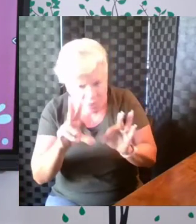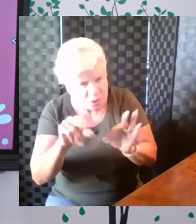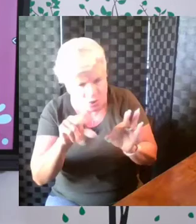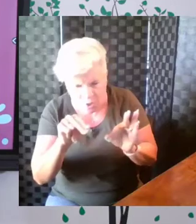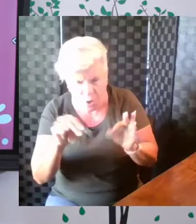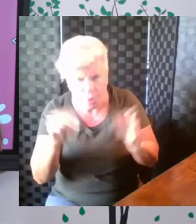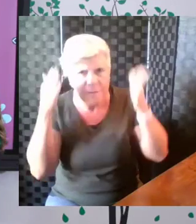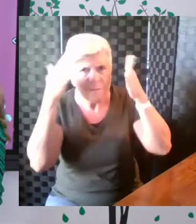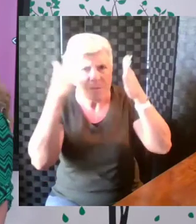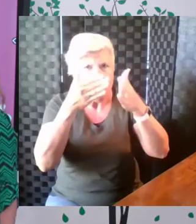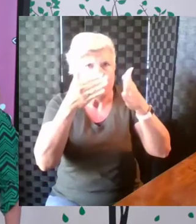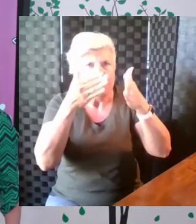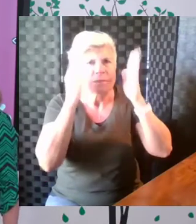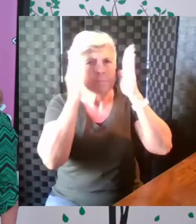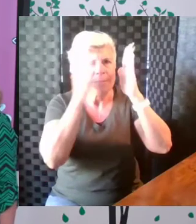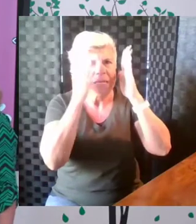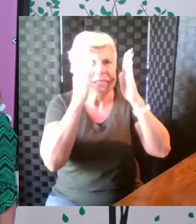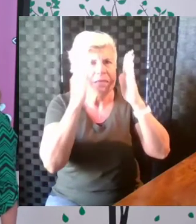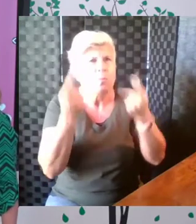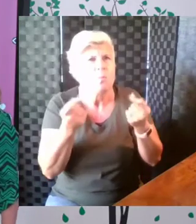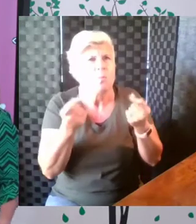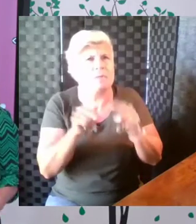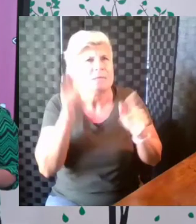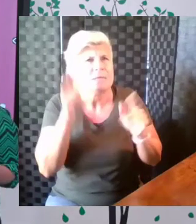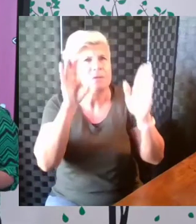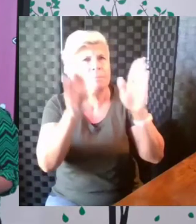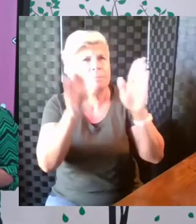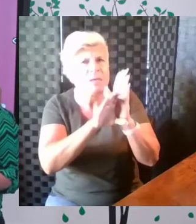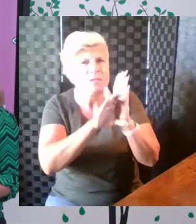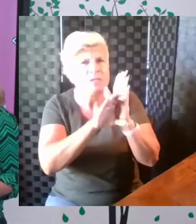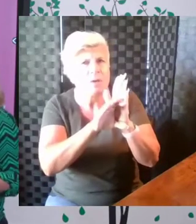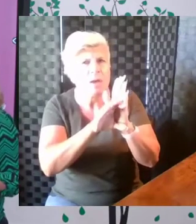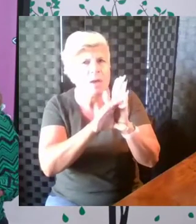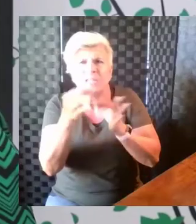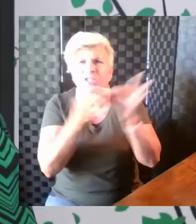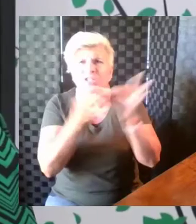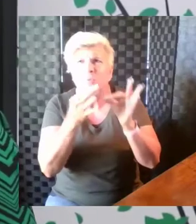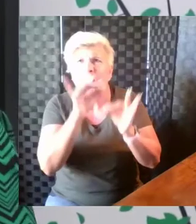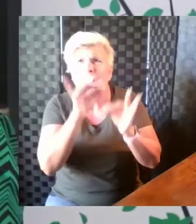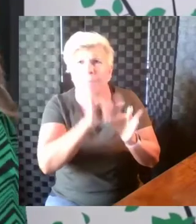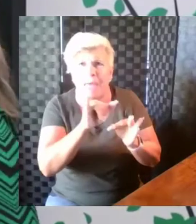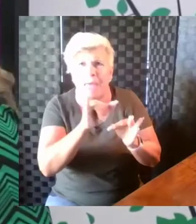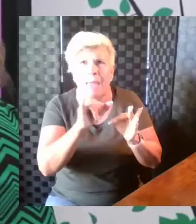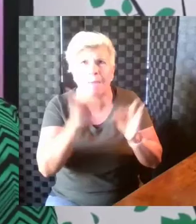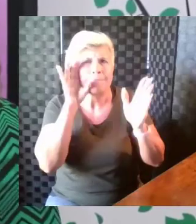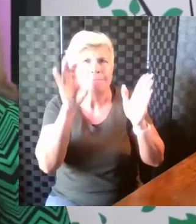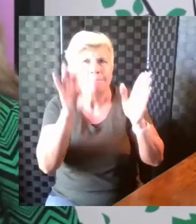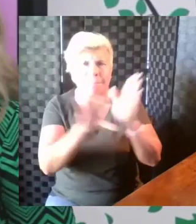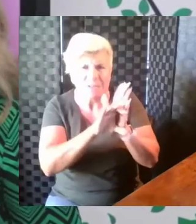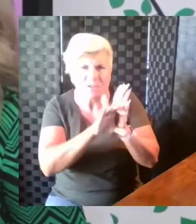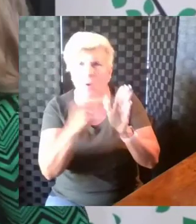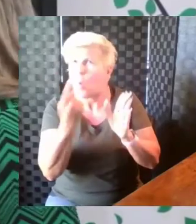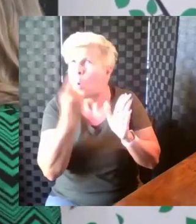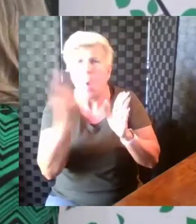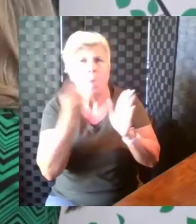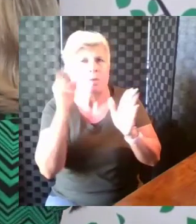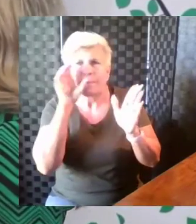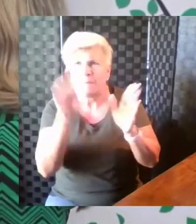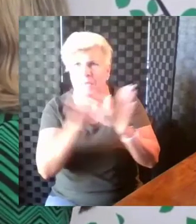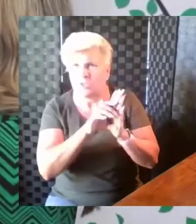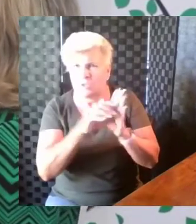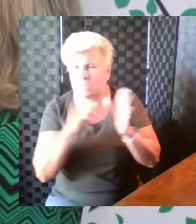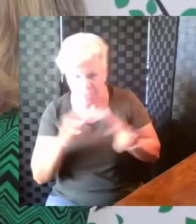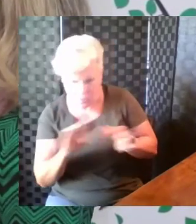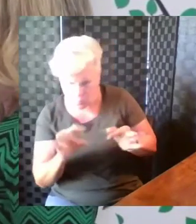I really want to pay attention to what's happening in the picture. And I want to just describe that only, nothing else. And what